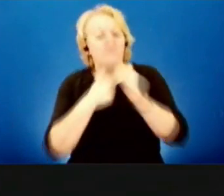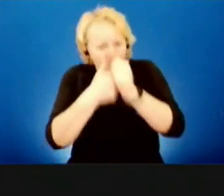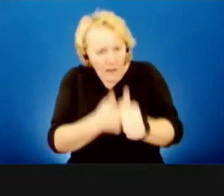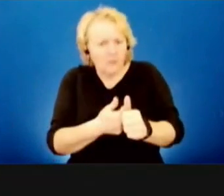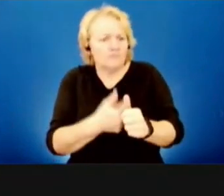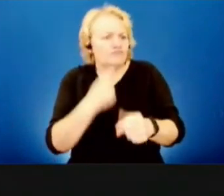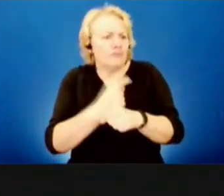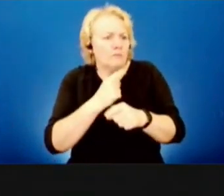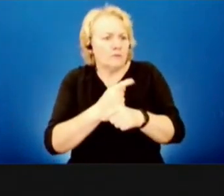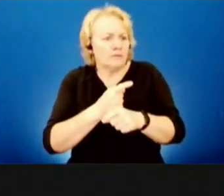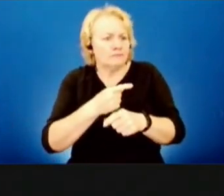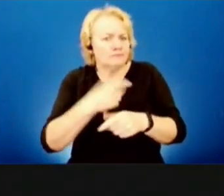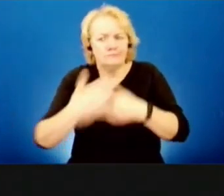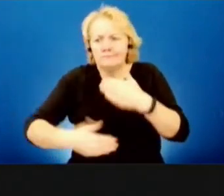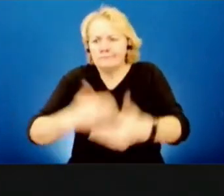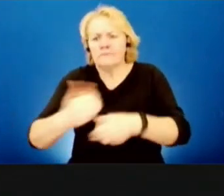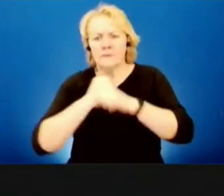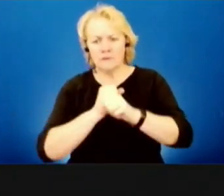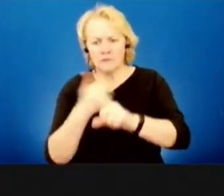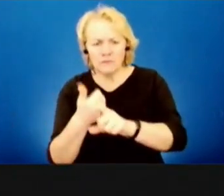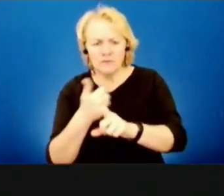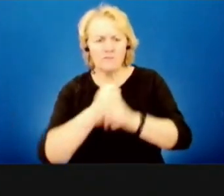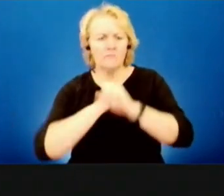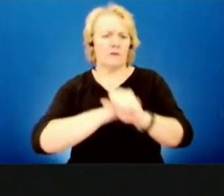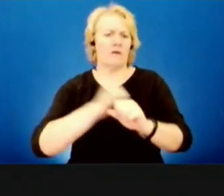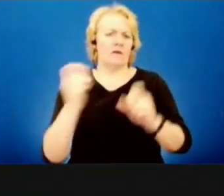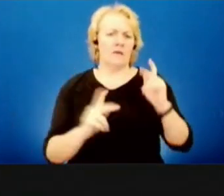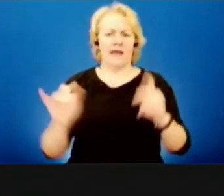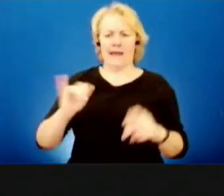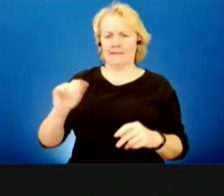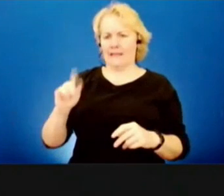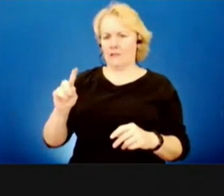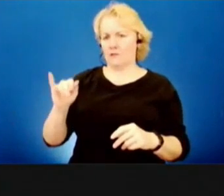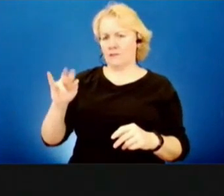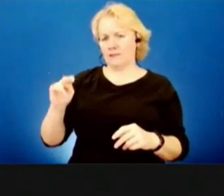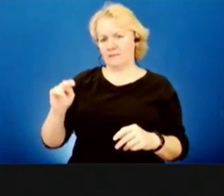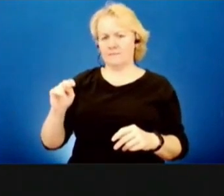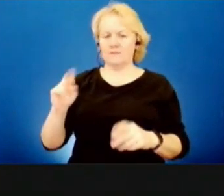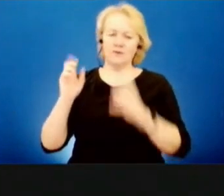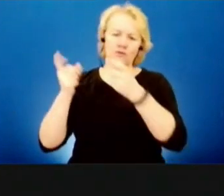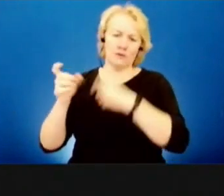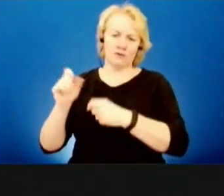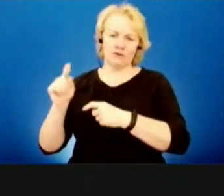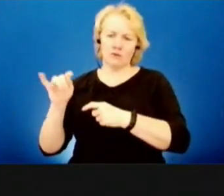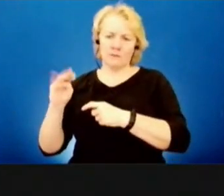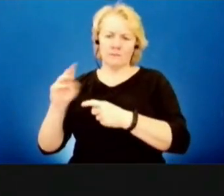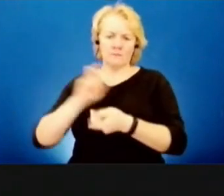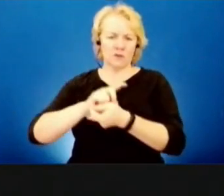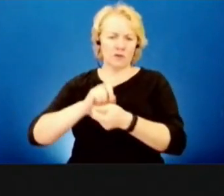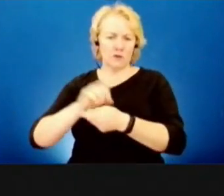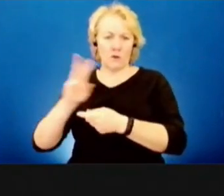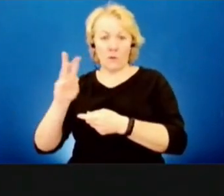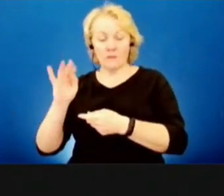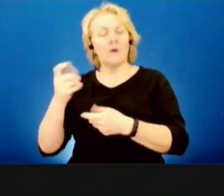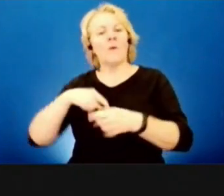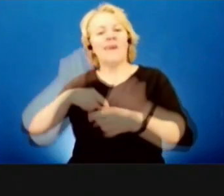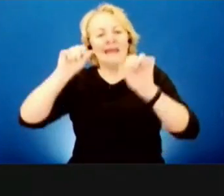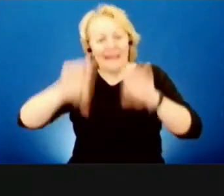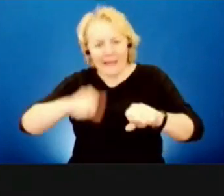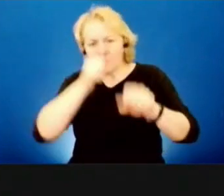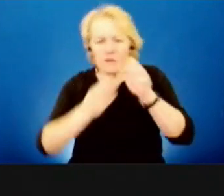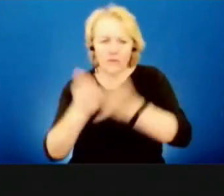steps to protect yourself and others. As Adrian said, Director Stirrup said, and Dr. Walk said, we can get through this. The vaccine